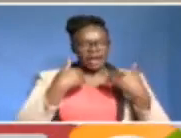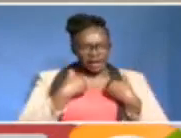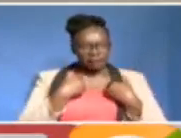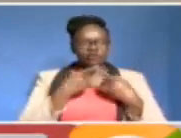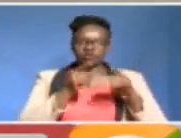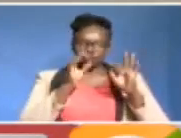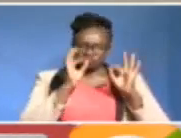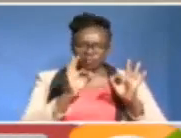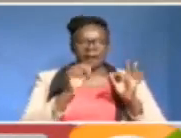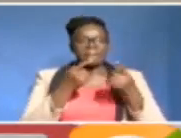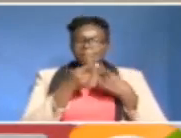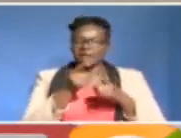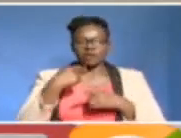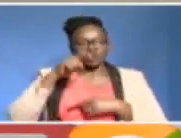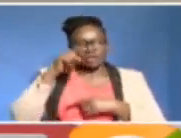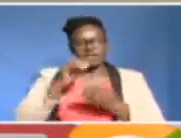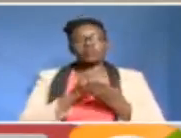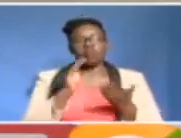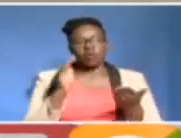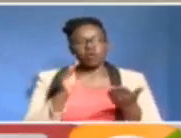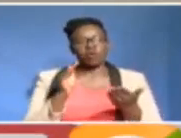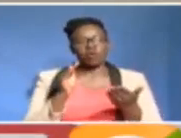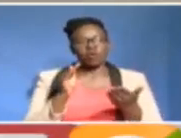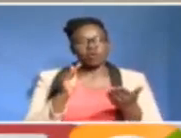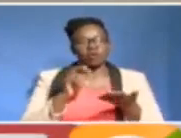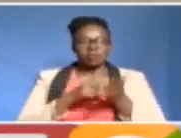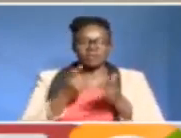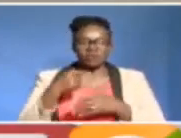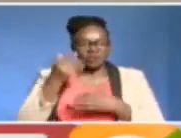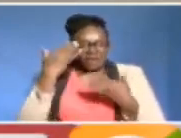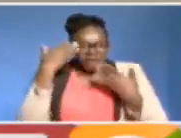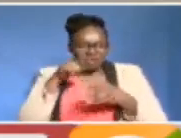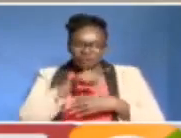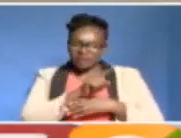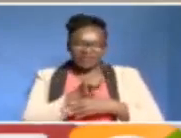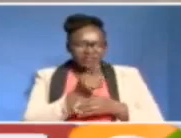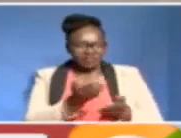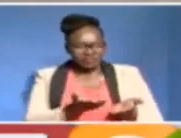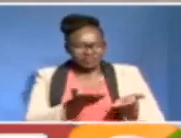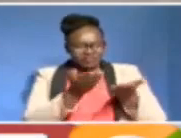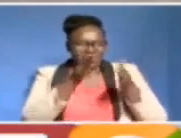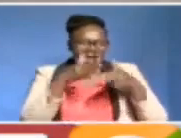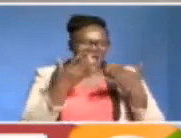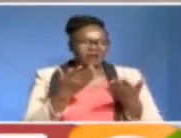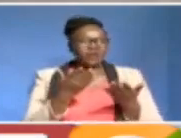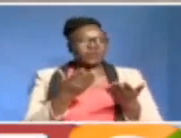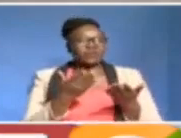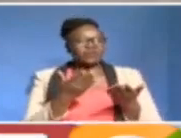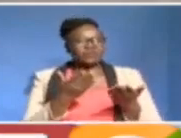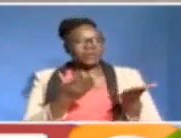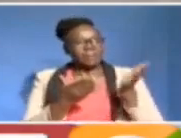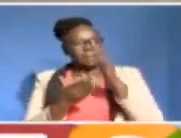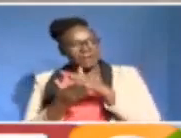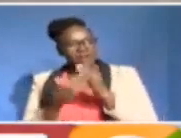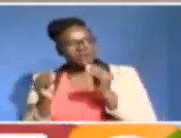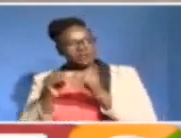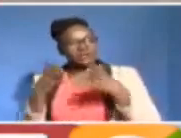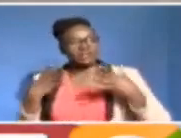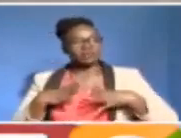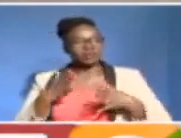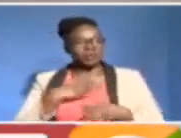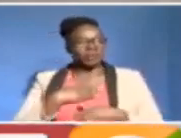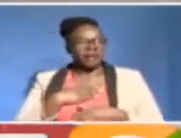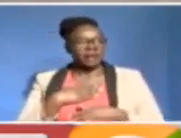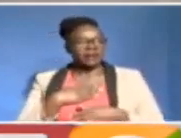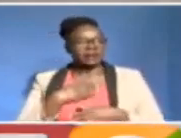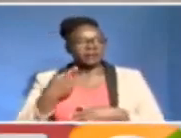smart, but we need more. And you see, we don't know how to bring you to back in our country to meet our people. How will we say